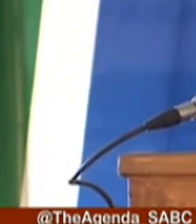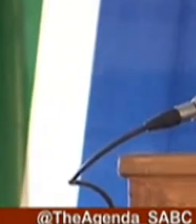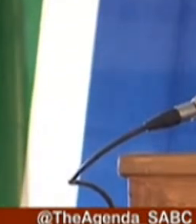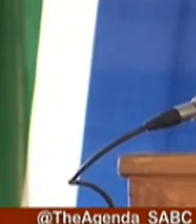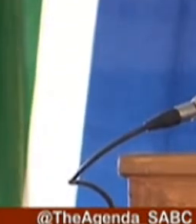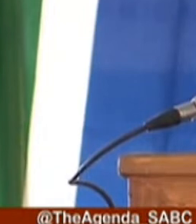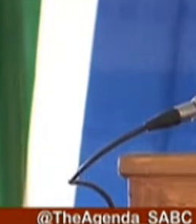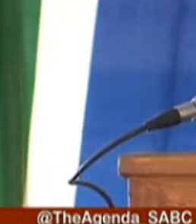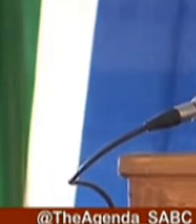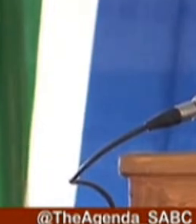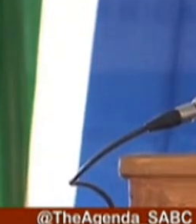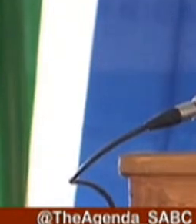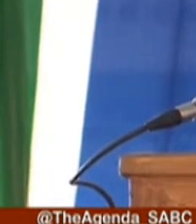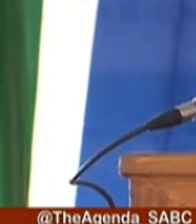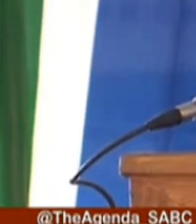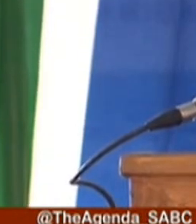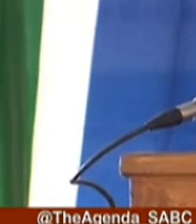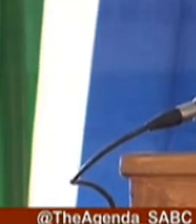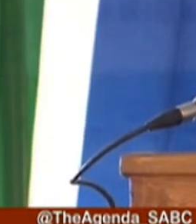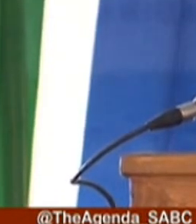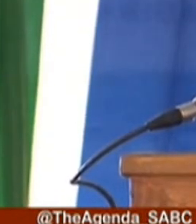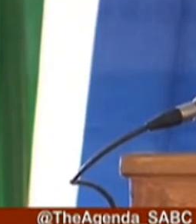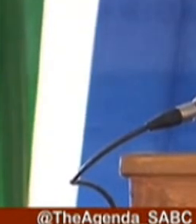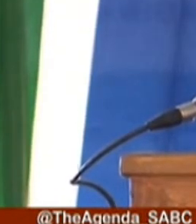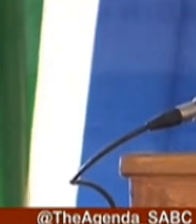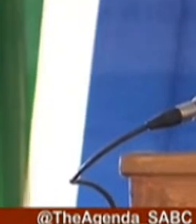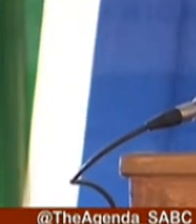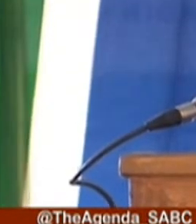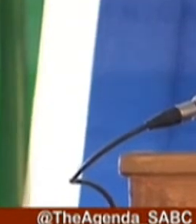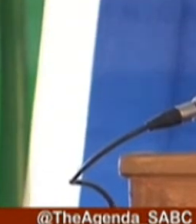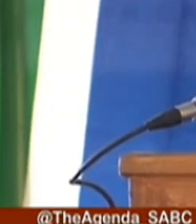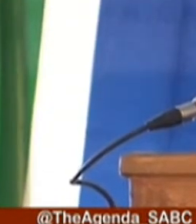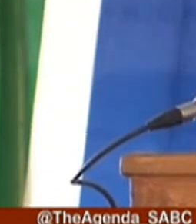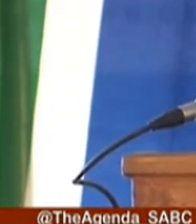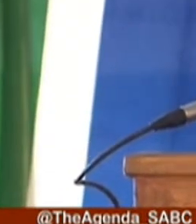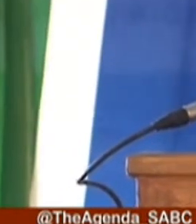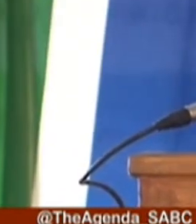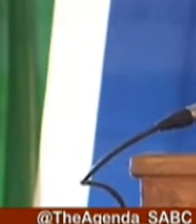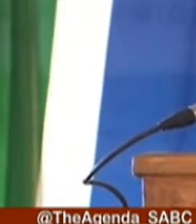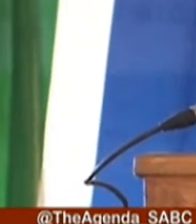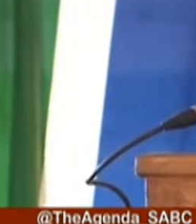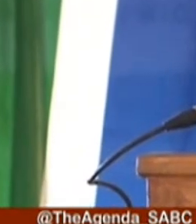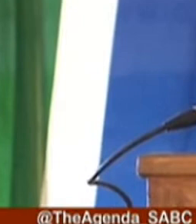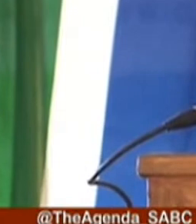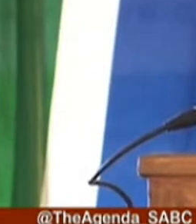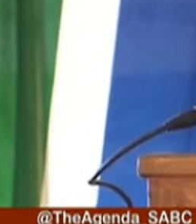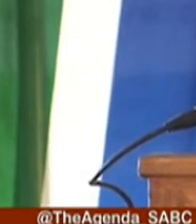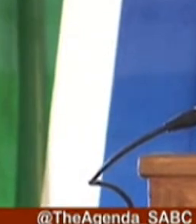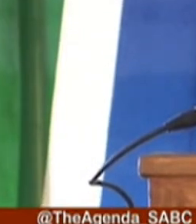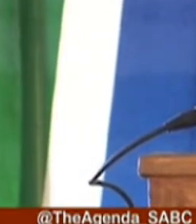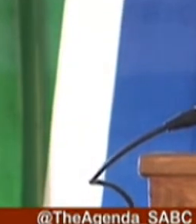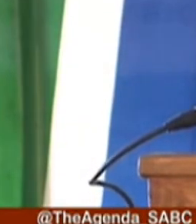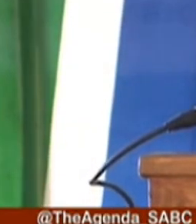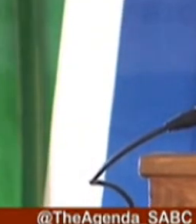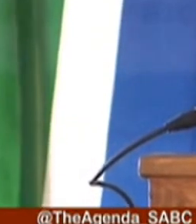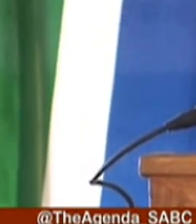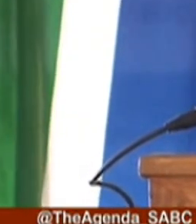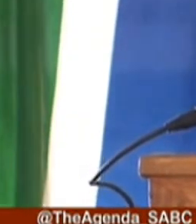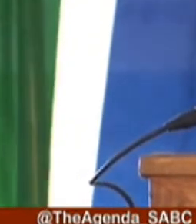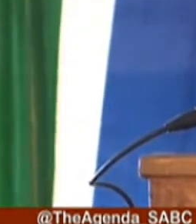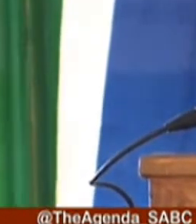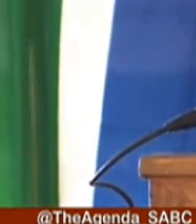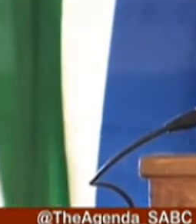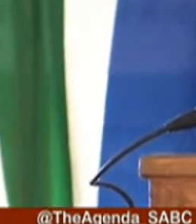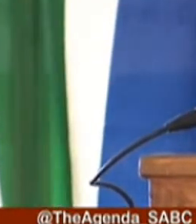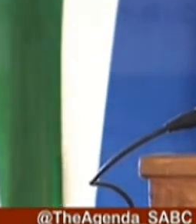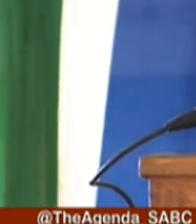steal from the state with absolute impunity? Are these not the same people who do not want